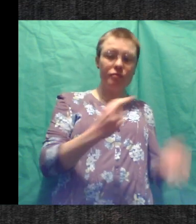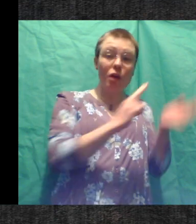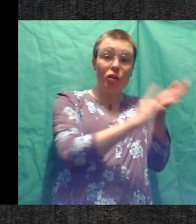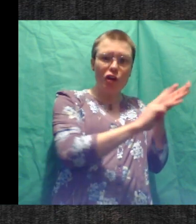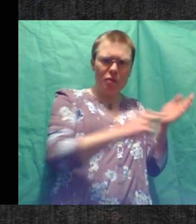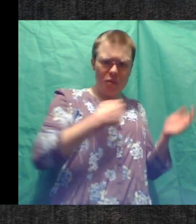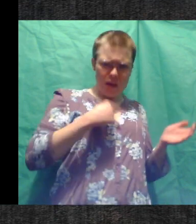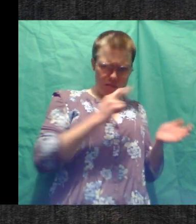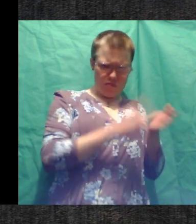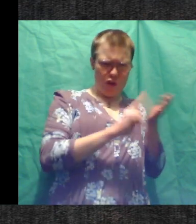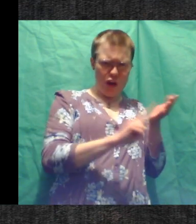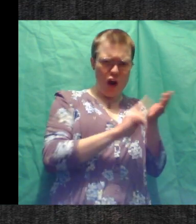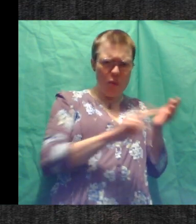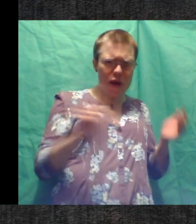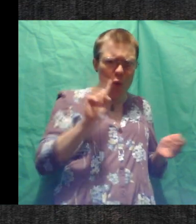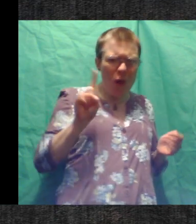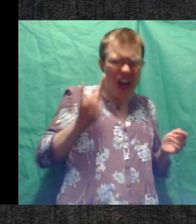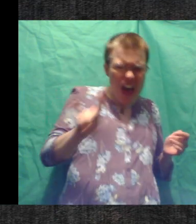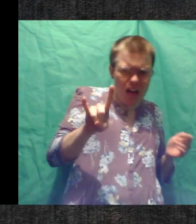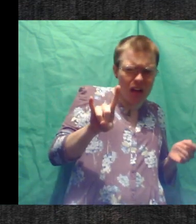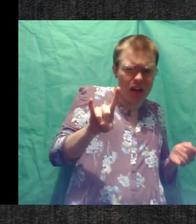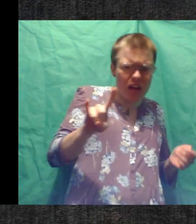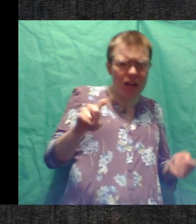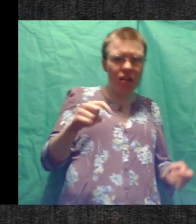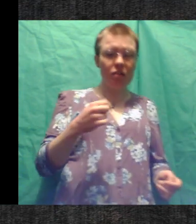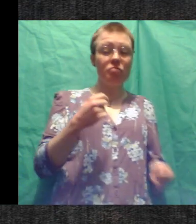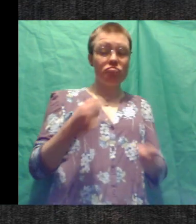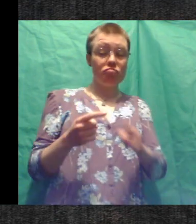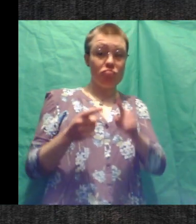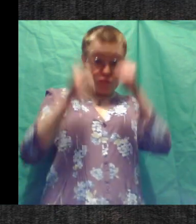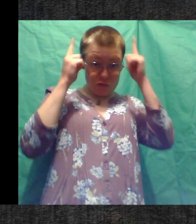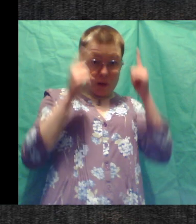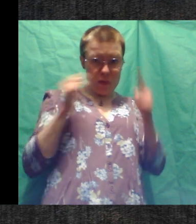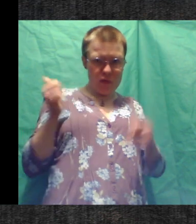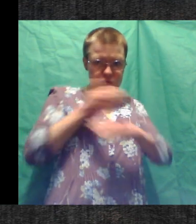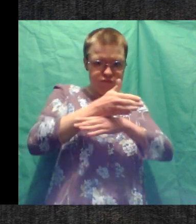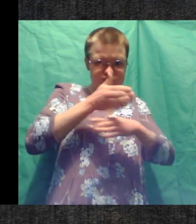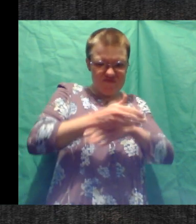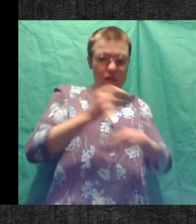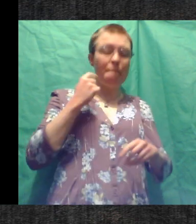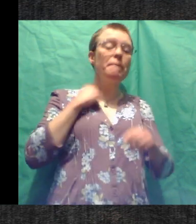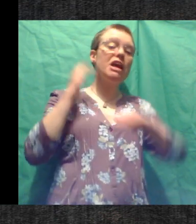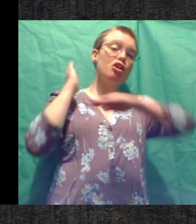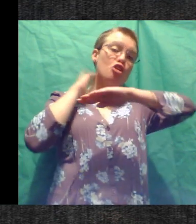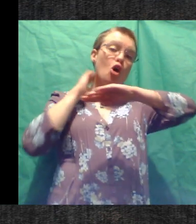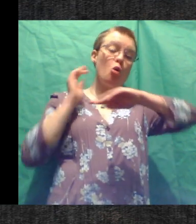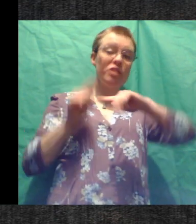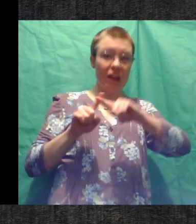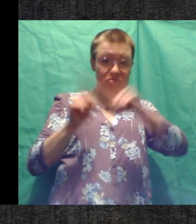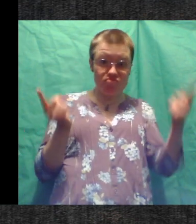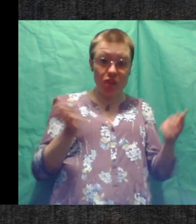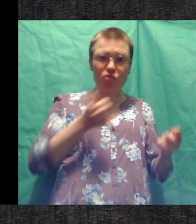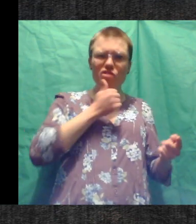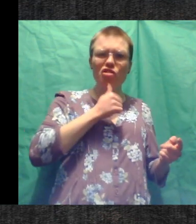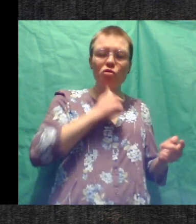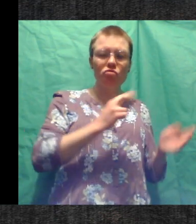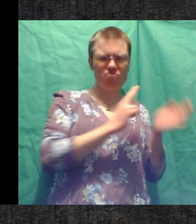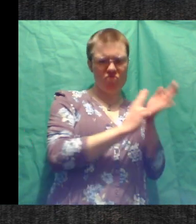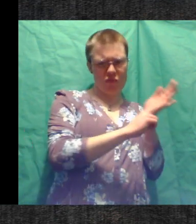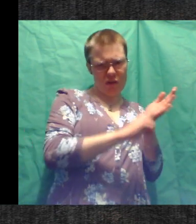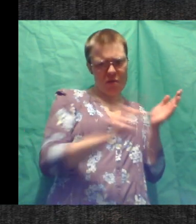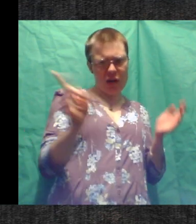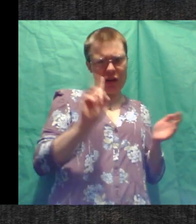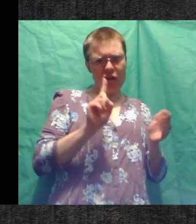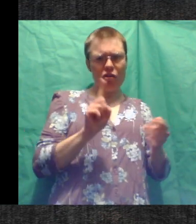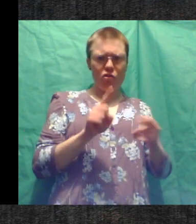Snake, can you hear me? It's Naomi. Naomi? What the hell? Campbell and the others are busy right now. I'm on a